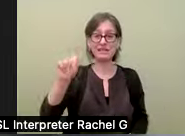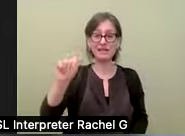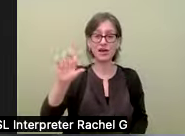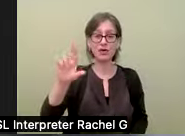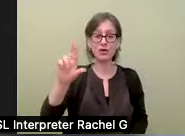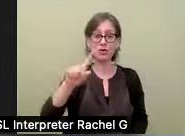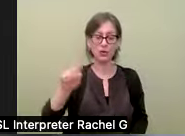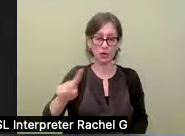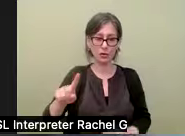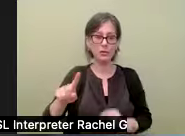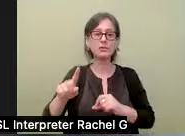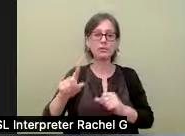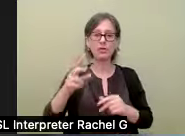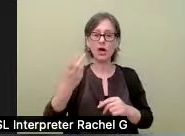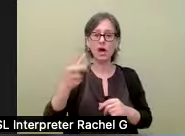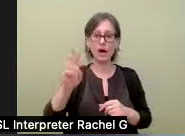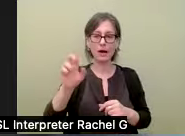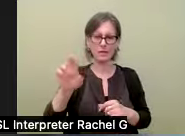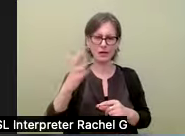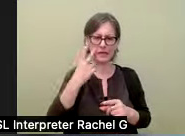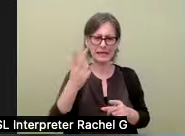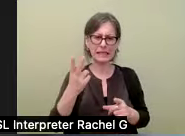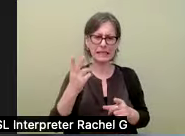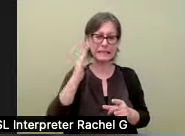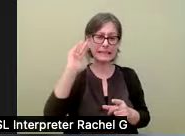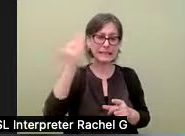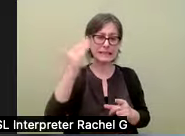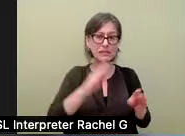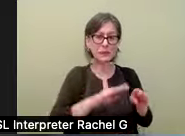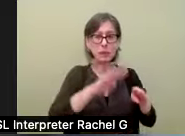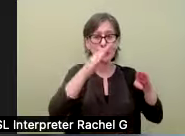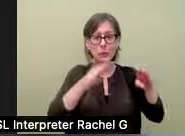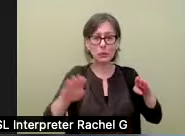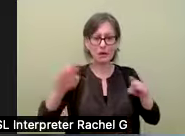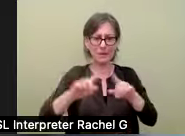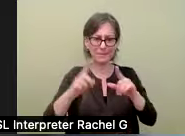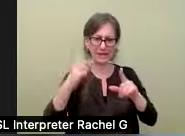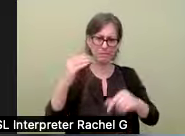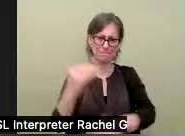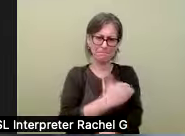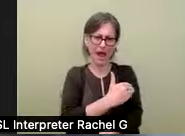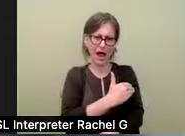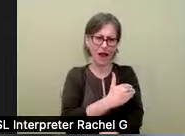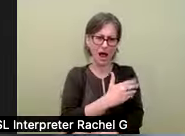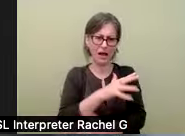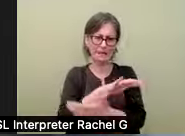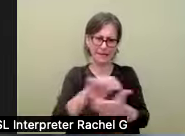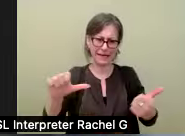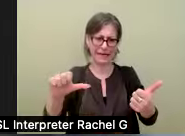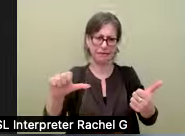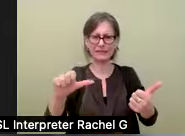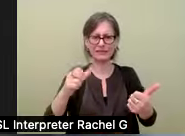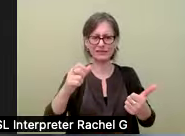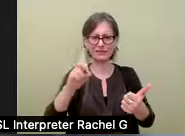2011 Tohoku tsunami. And you can see it looks like a little wave, but look at how powerful it is, how it's destroying